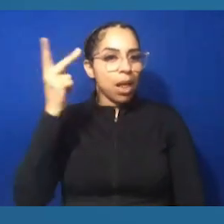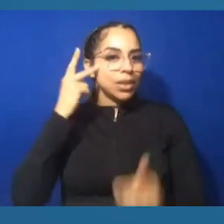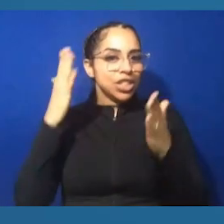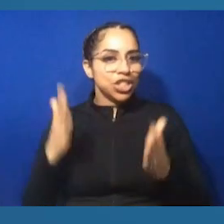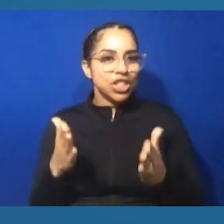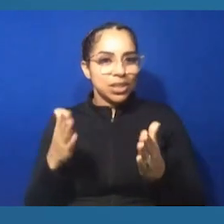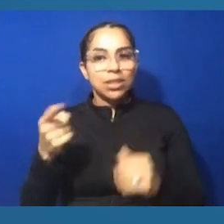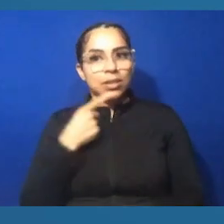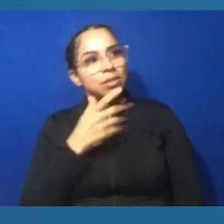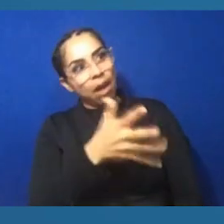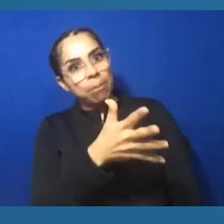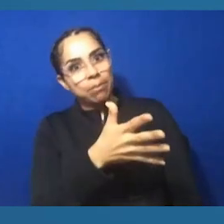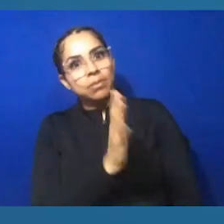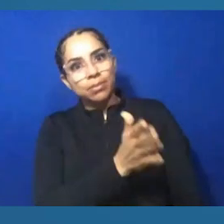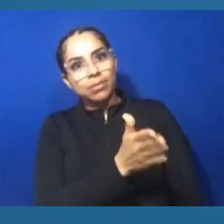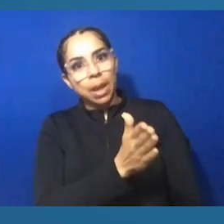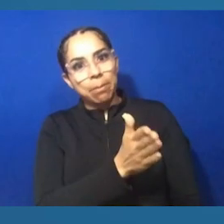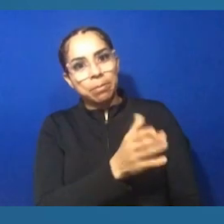Mike.